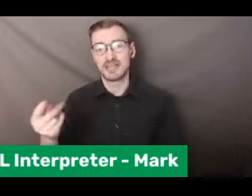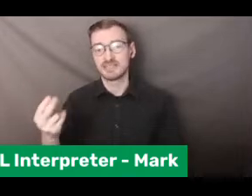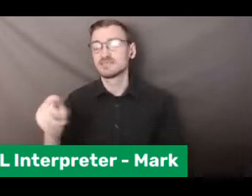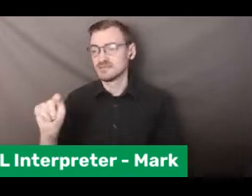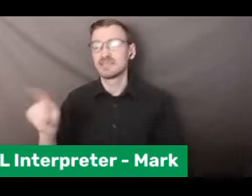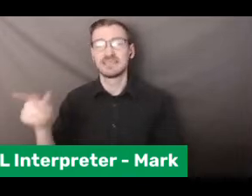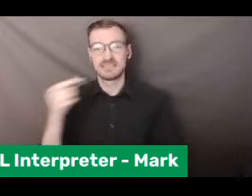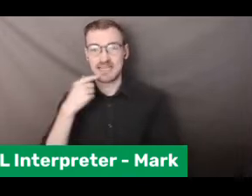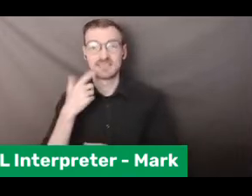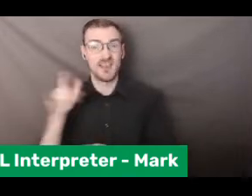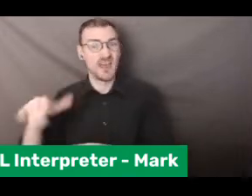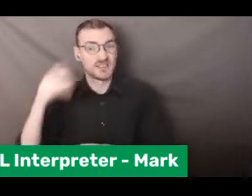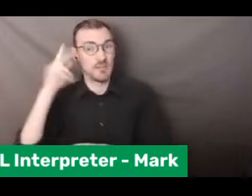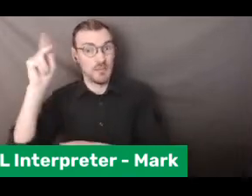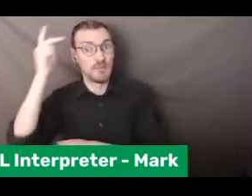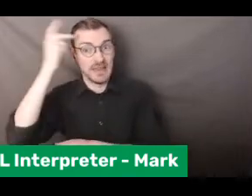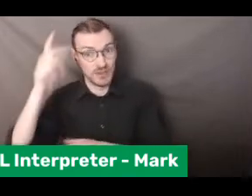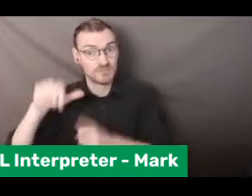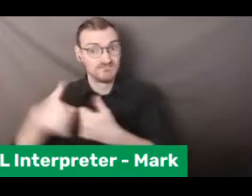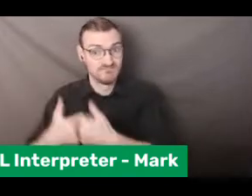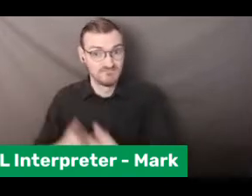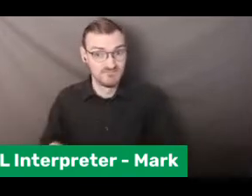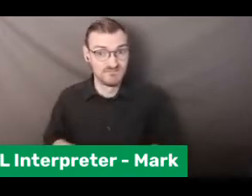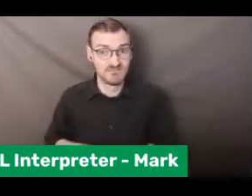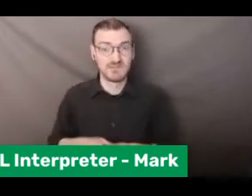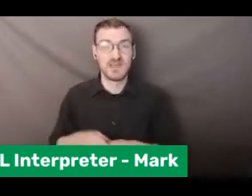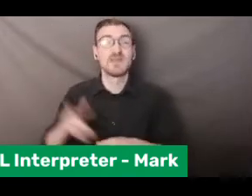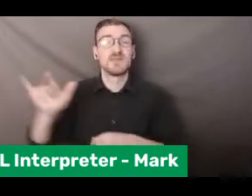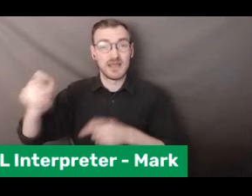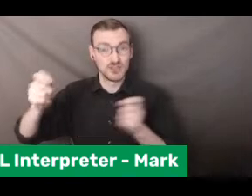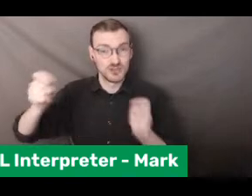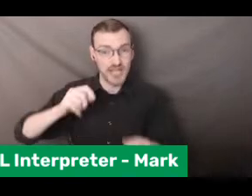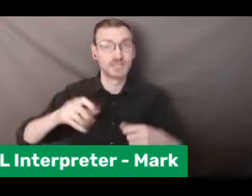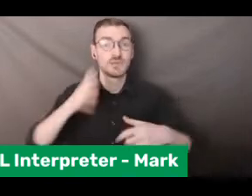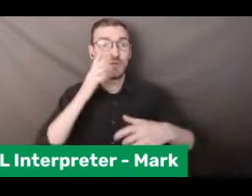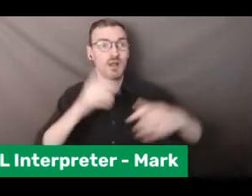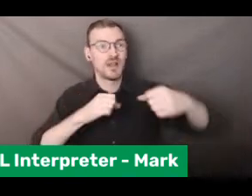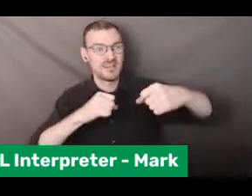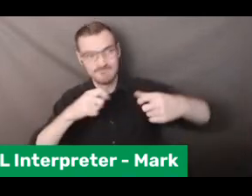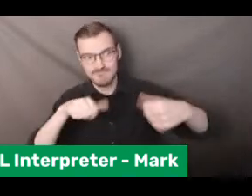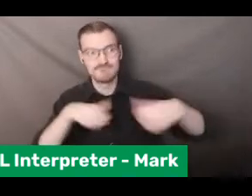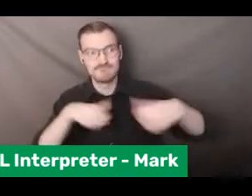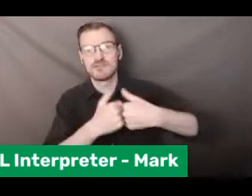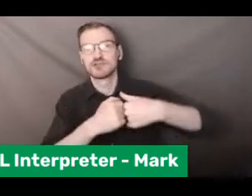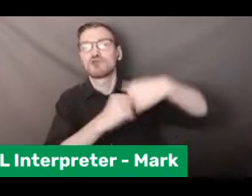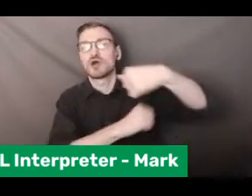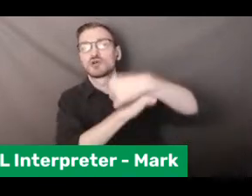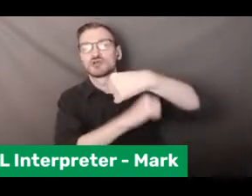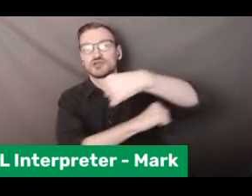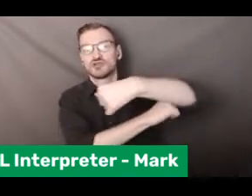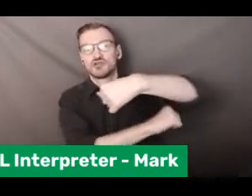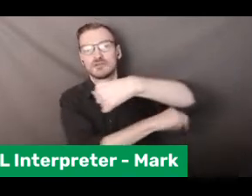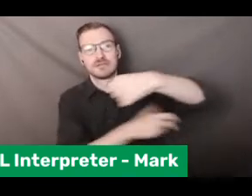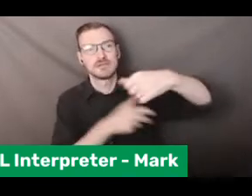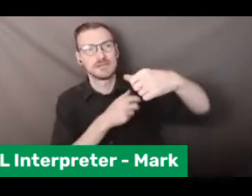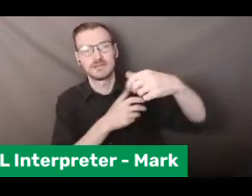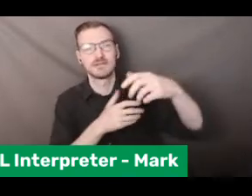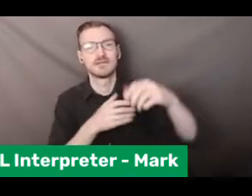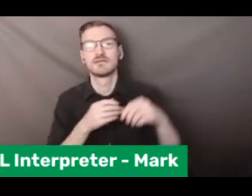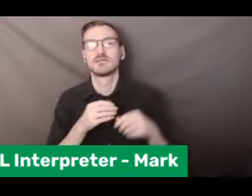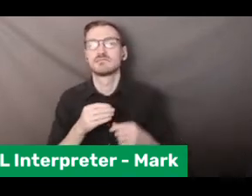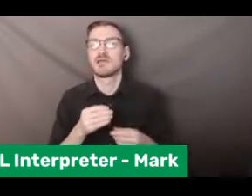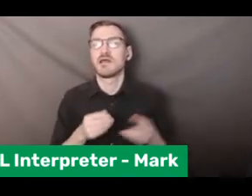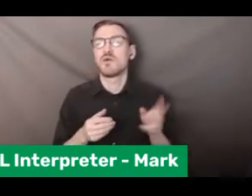core. It is not an attempt to pathologize as Western medicine does. You know, like you go to the